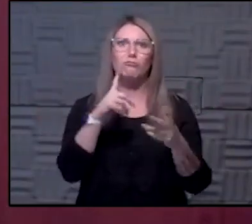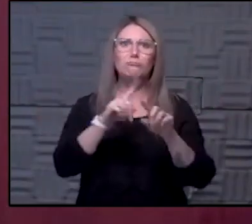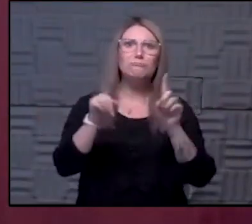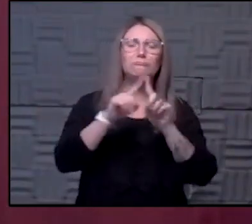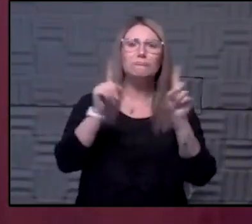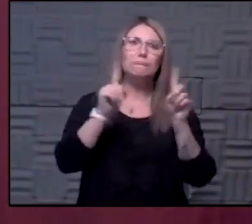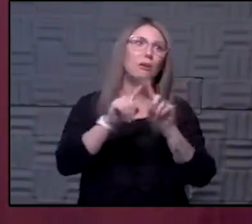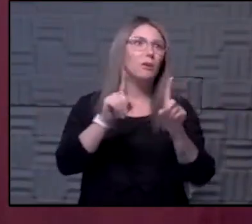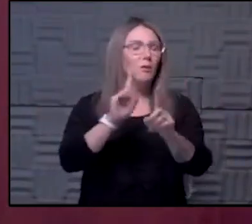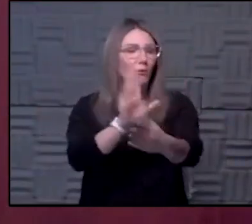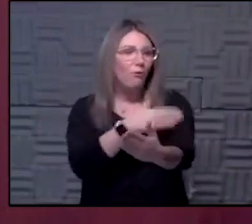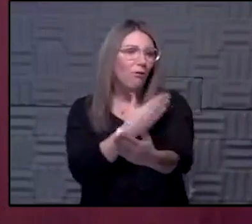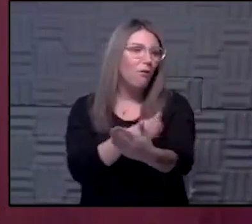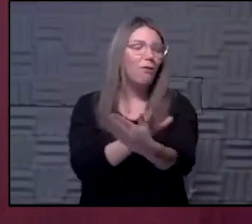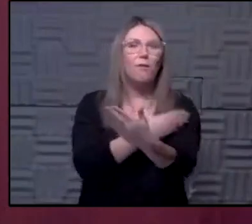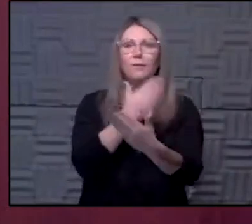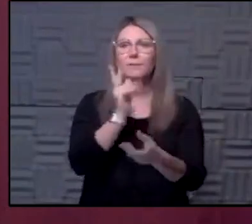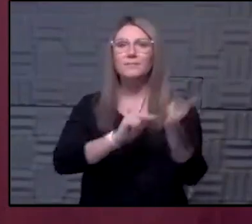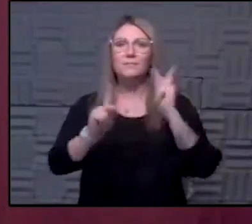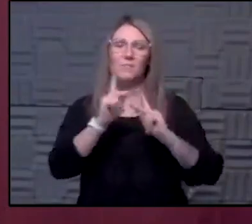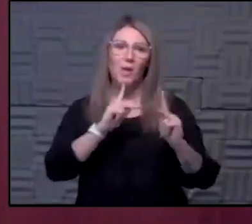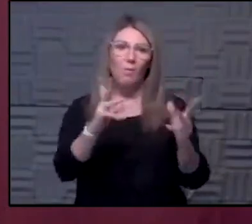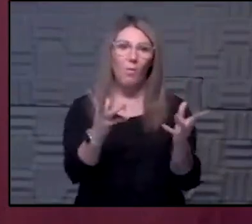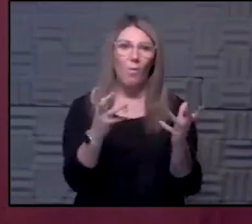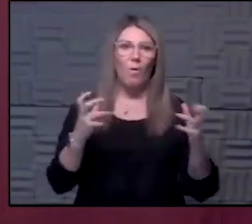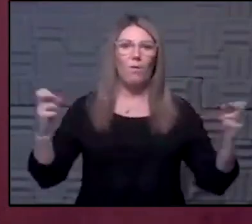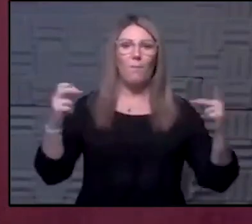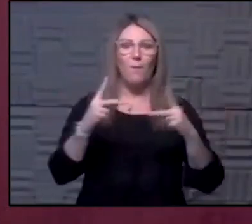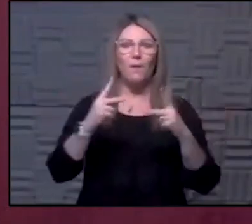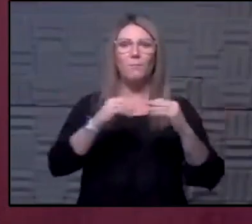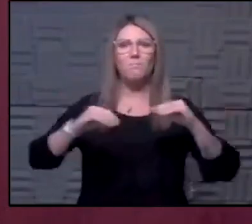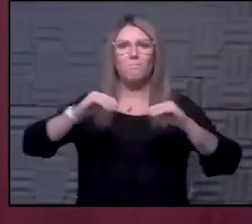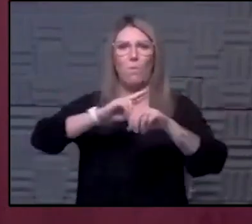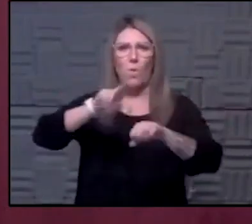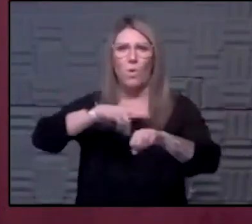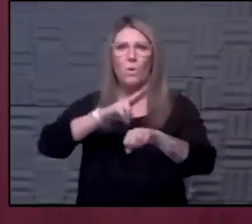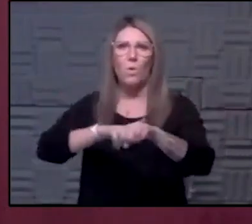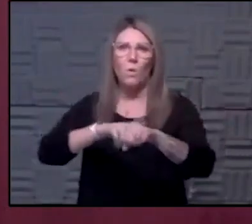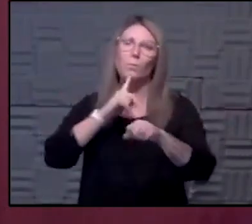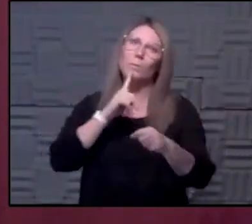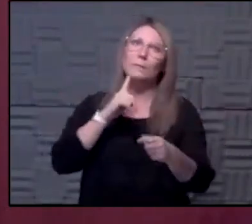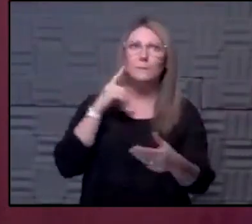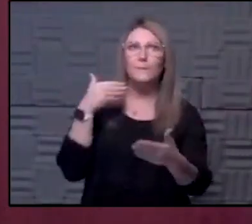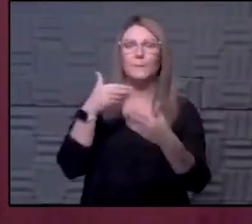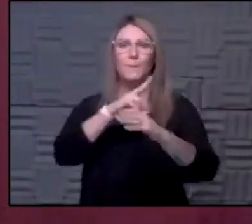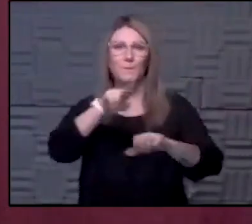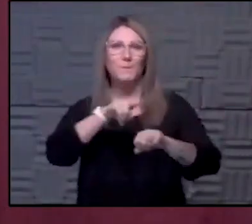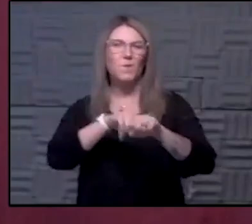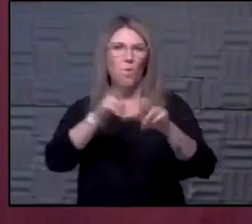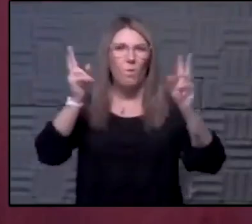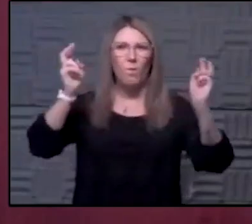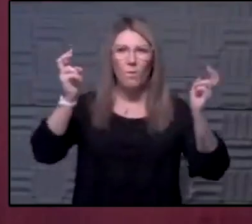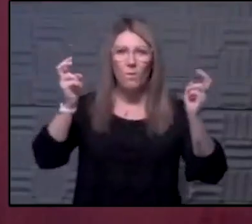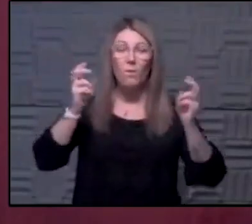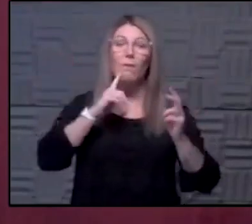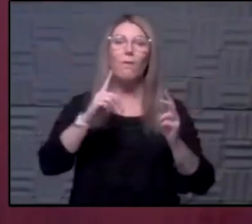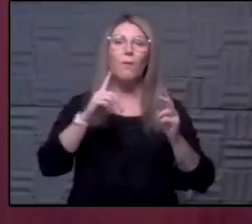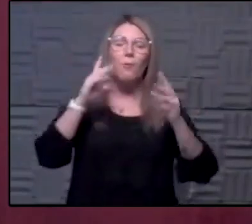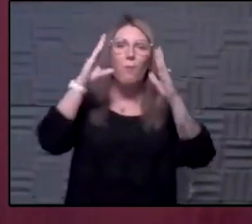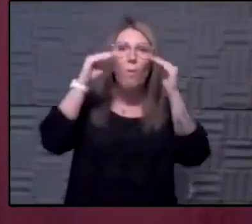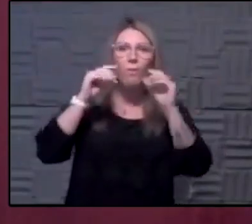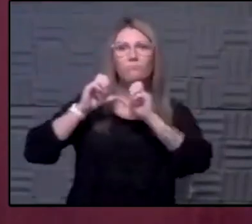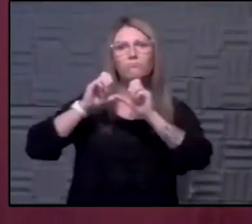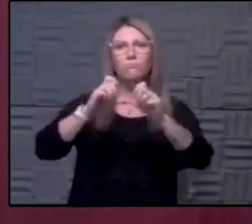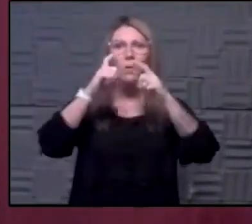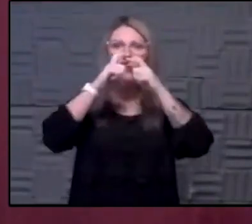You can begin feeling people want to come back to more normal, not normal, back to a closer resemblance of normal. Hopefully we will continue to